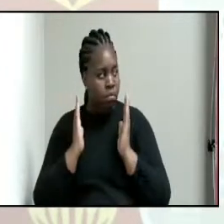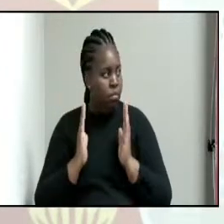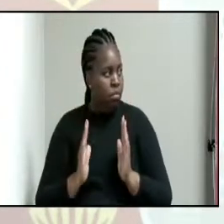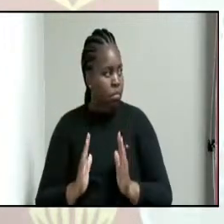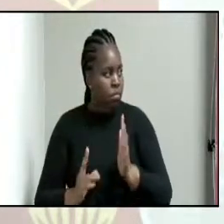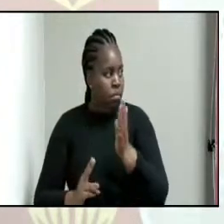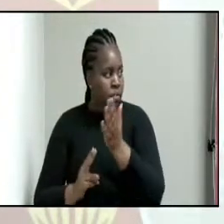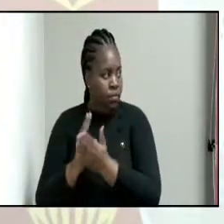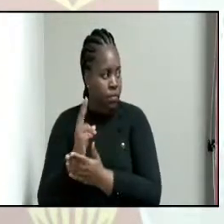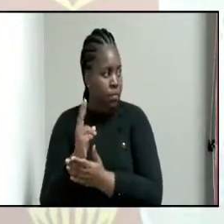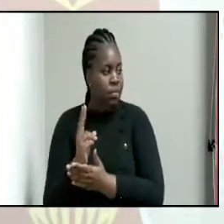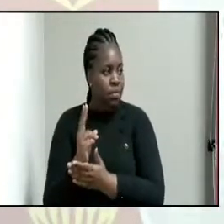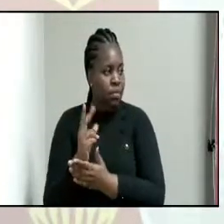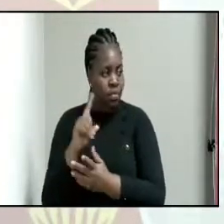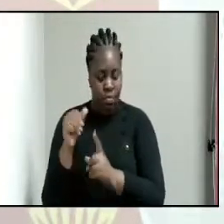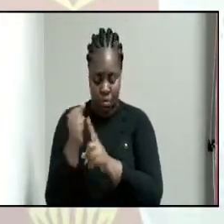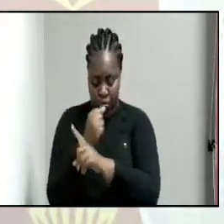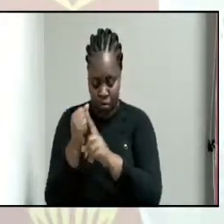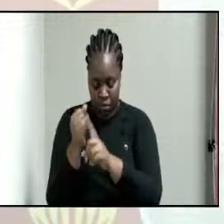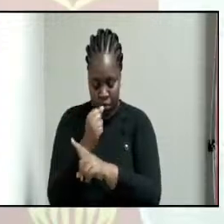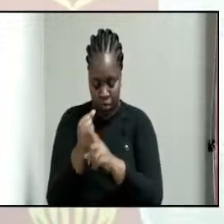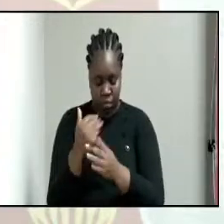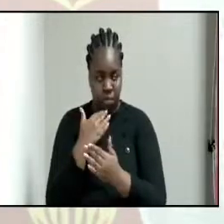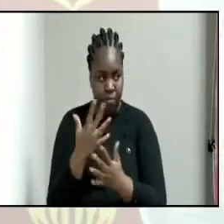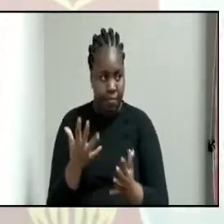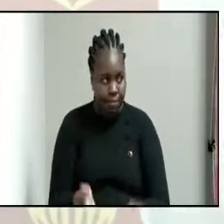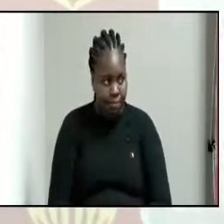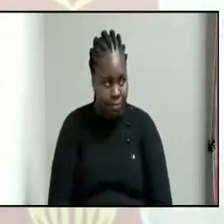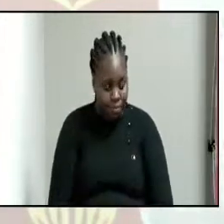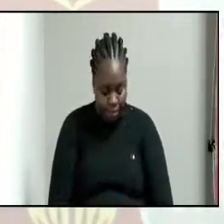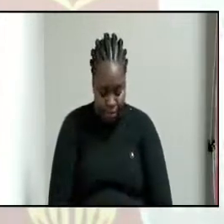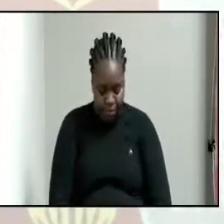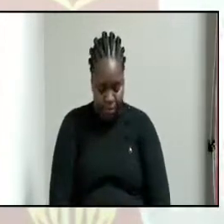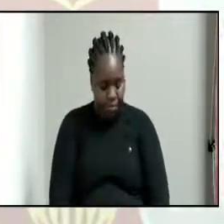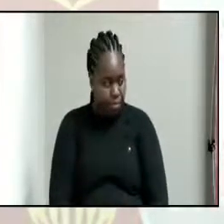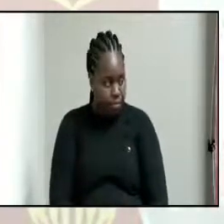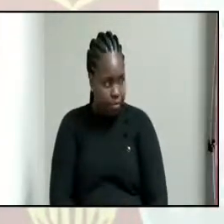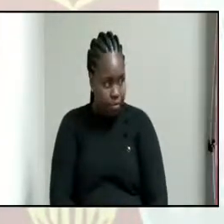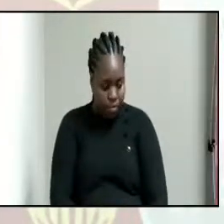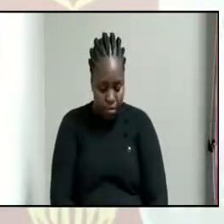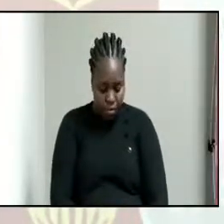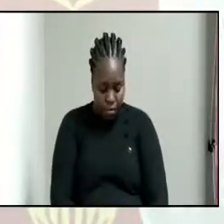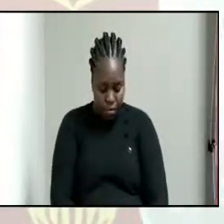human rights or the violation of human rights? Thank you very much.